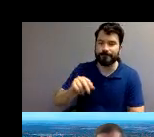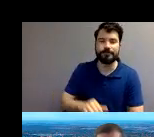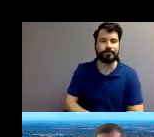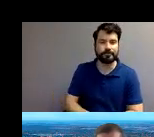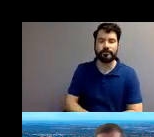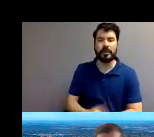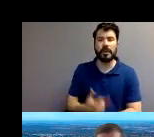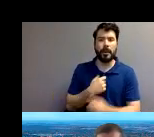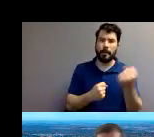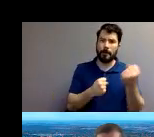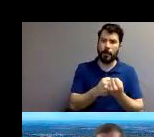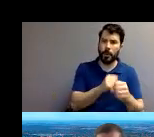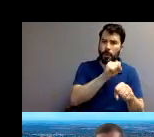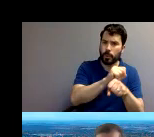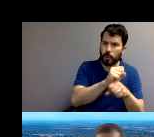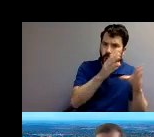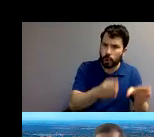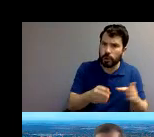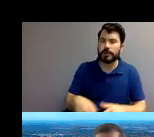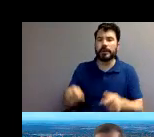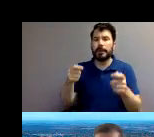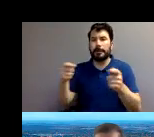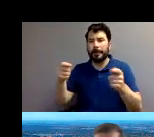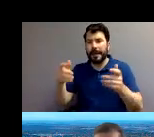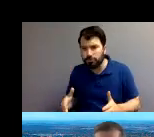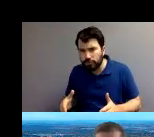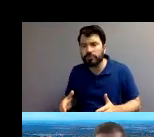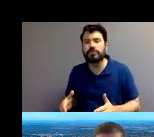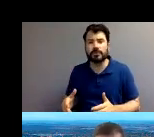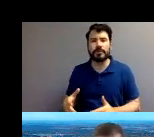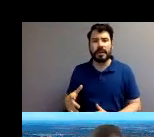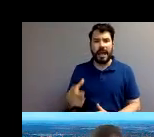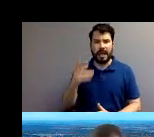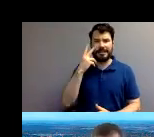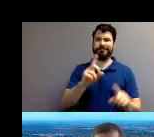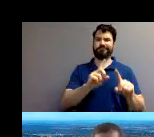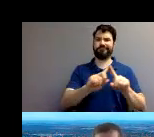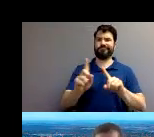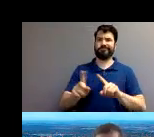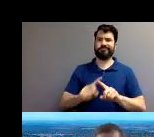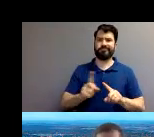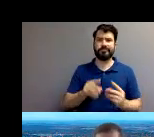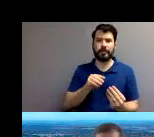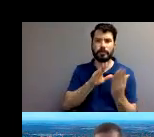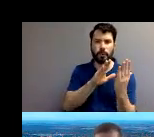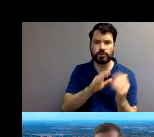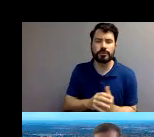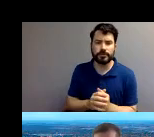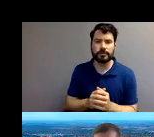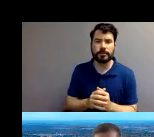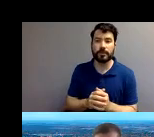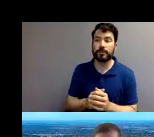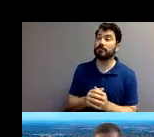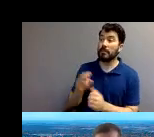and managers and account for the various models that you see below. We'll strive to be inclusive, as Matt has